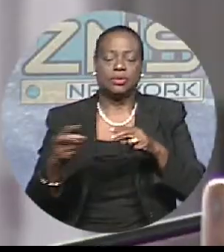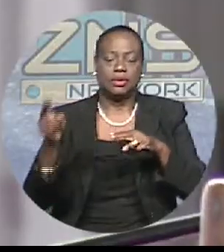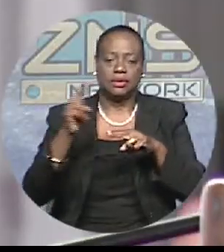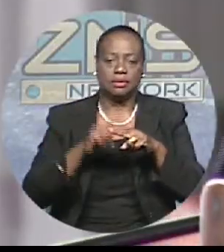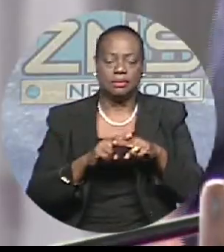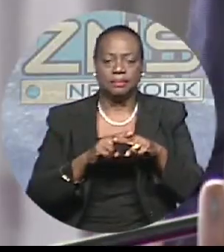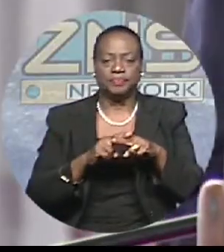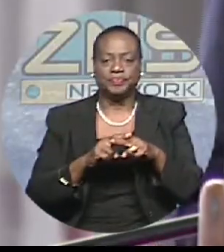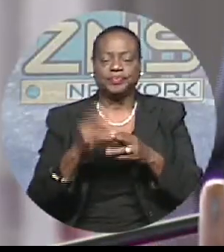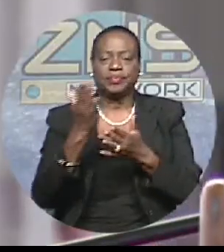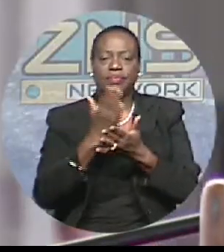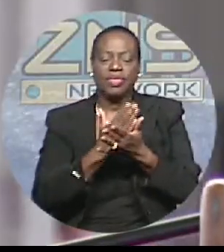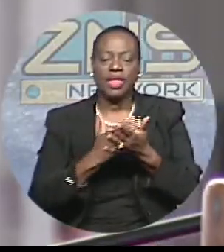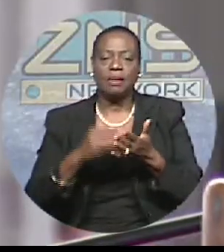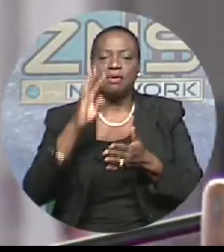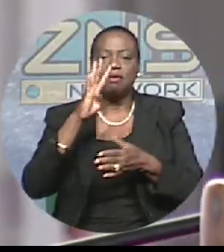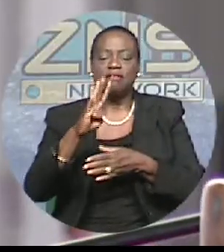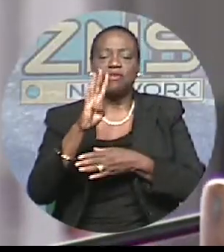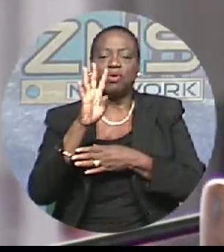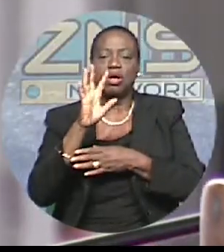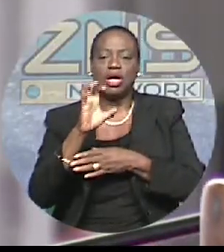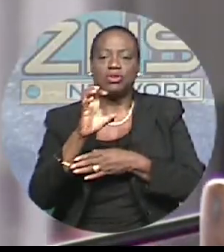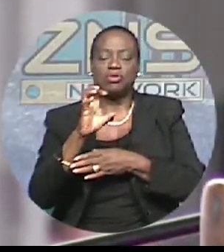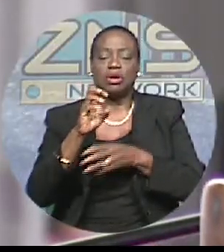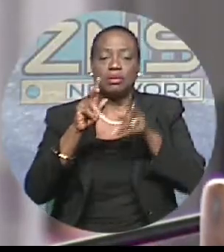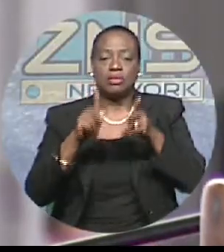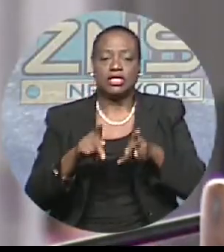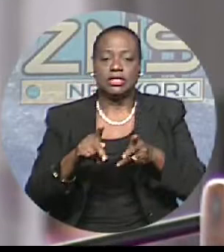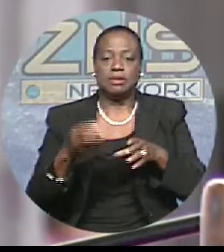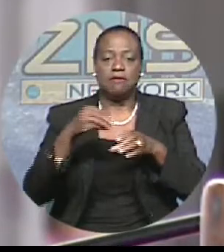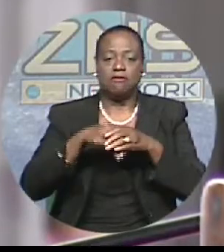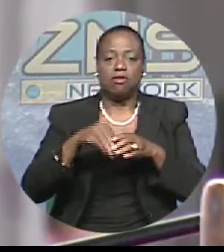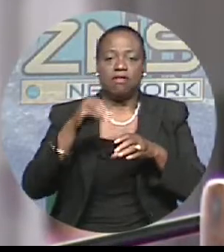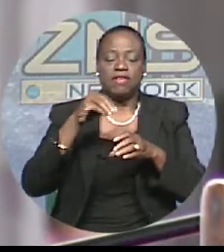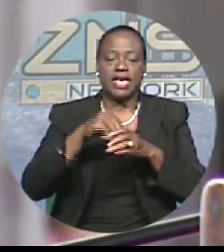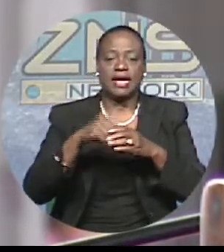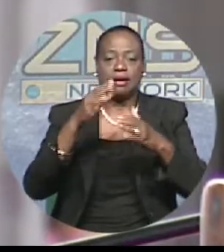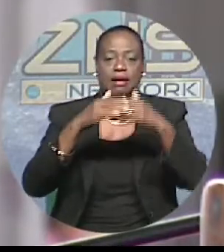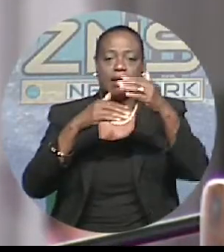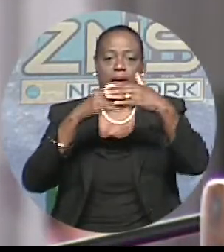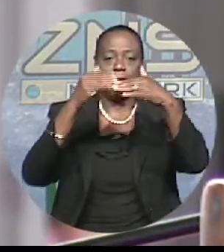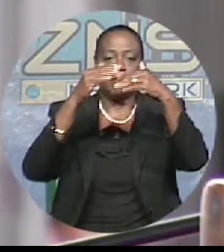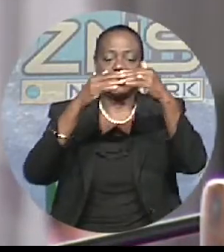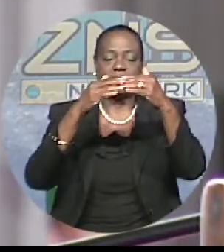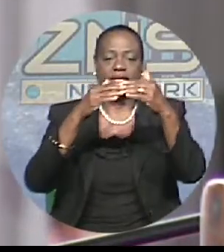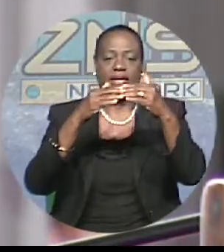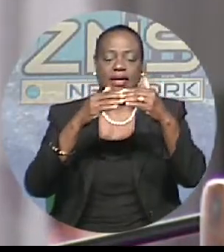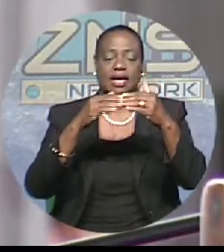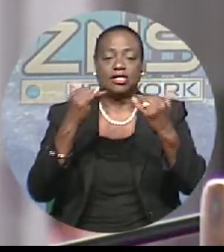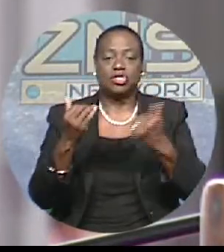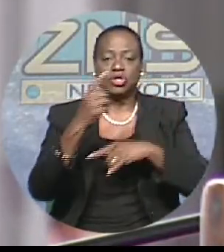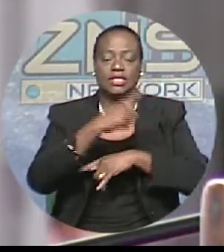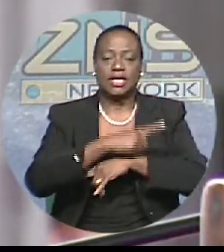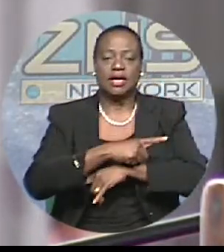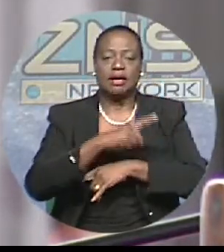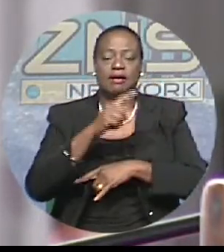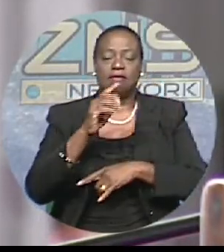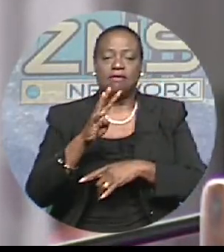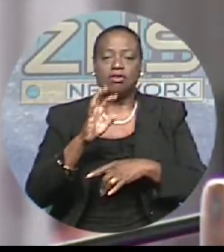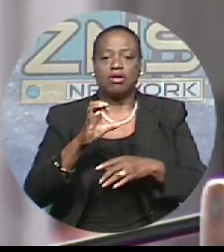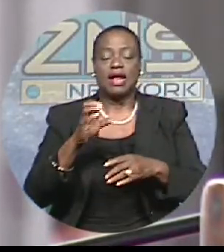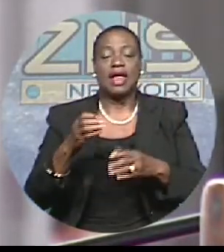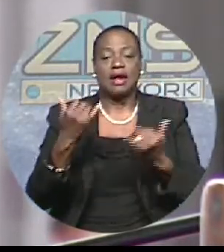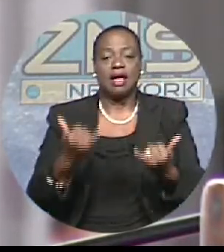Some 480 persons have been involved in construction, and to date, 488 persons are employed at the